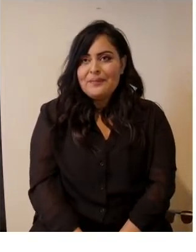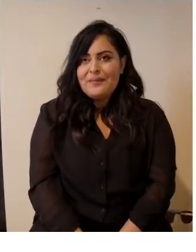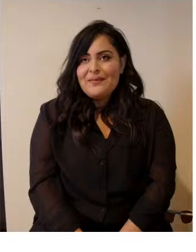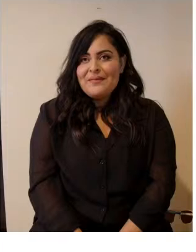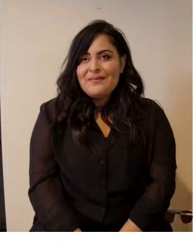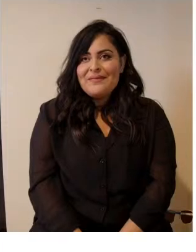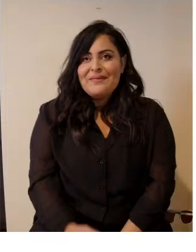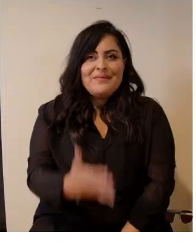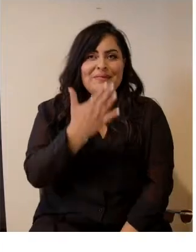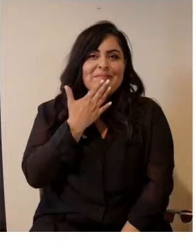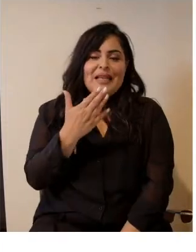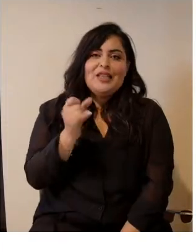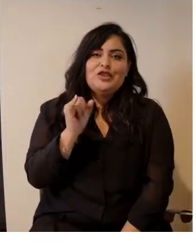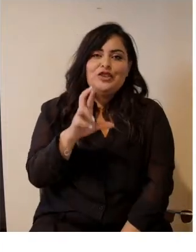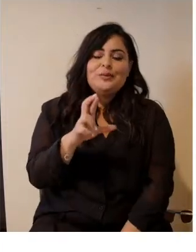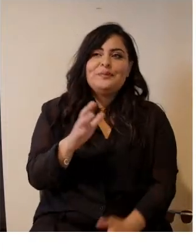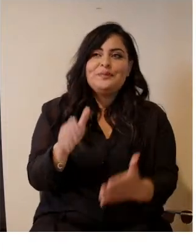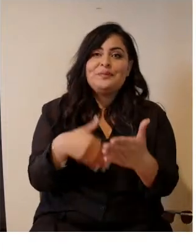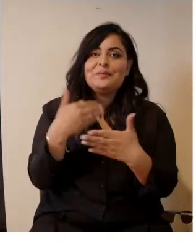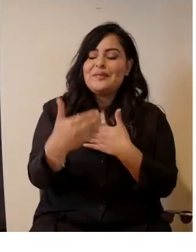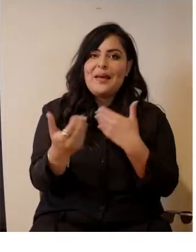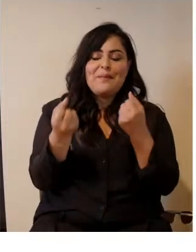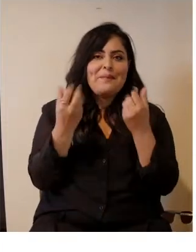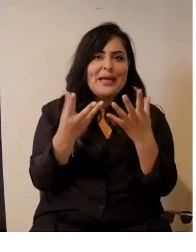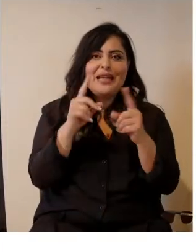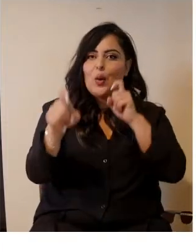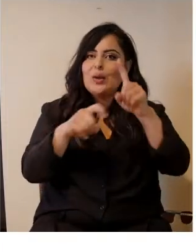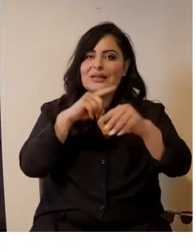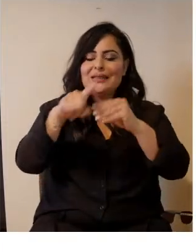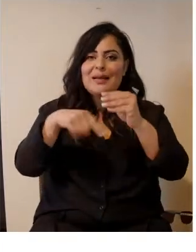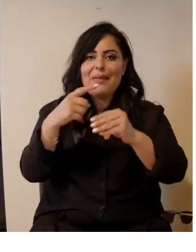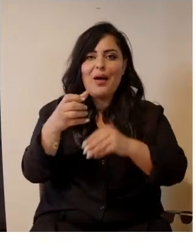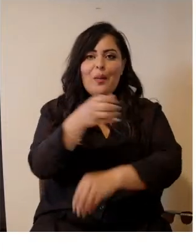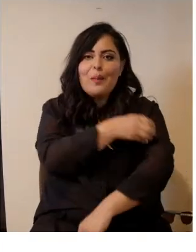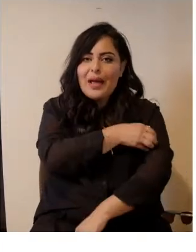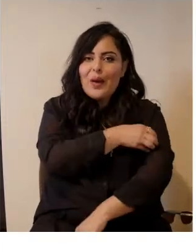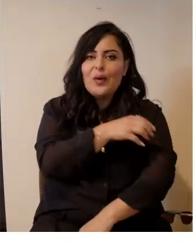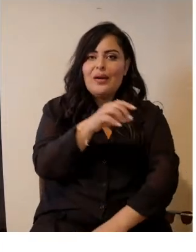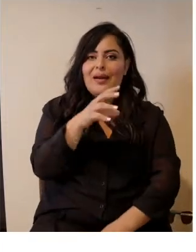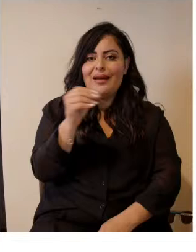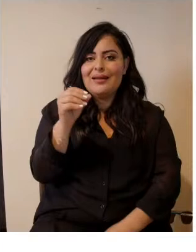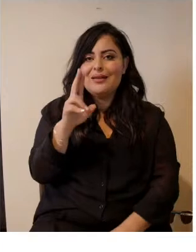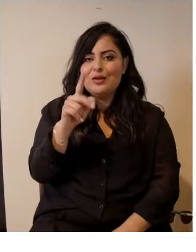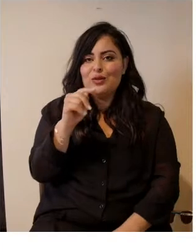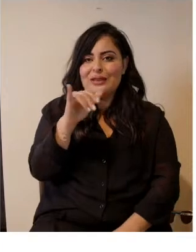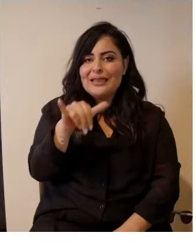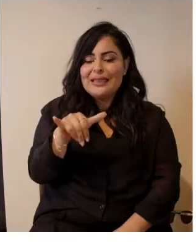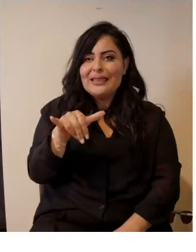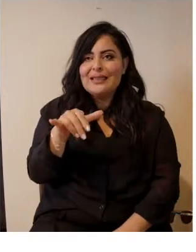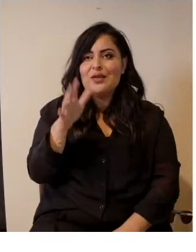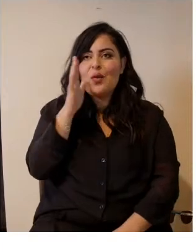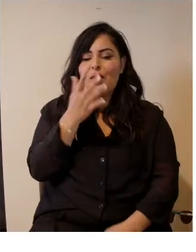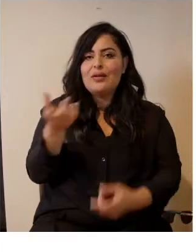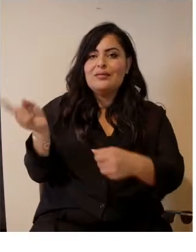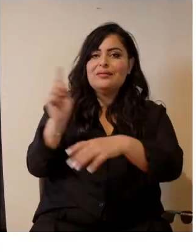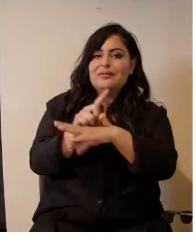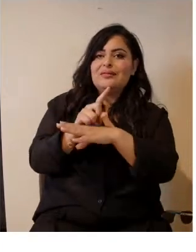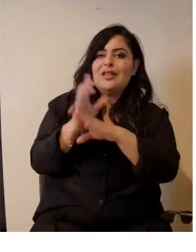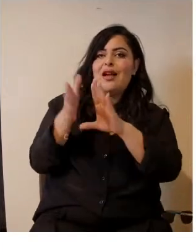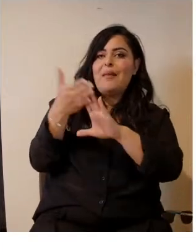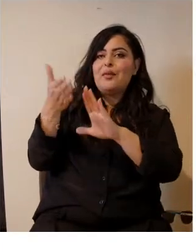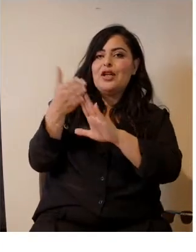Thank you, sir. Next, there's been several questions come up about power and utilities, so I'm going to bring back out the